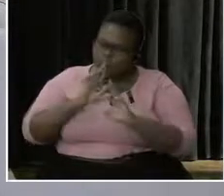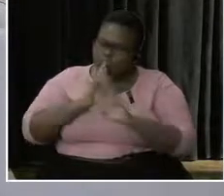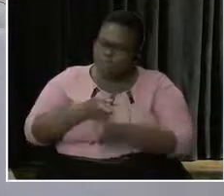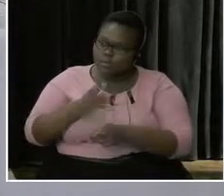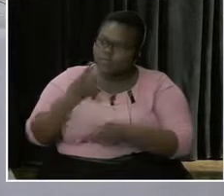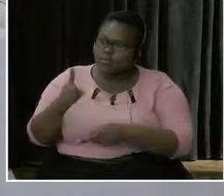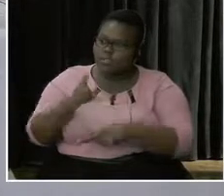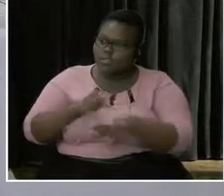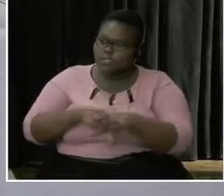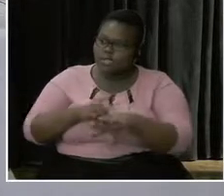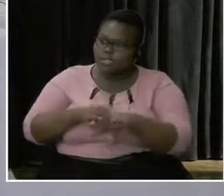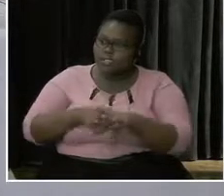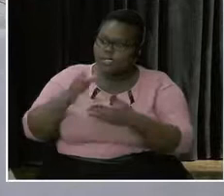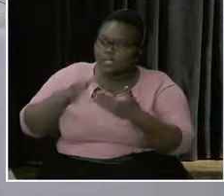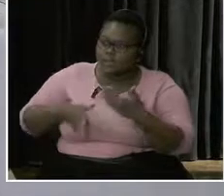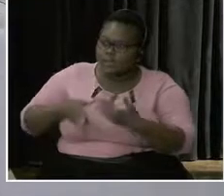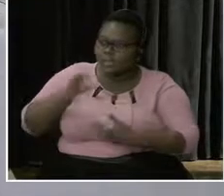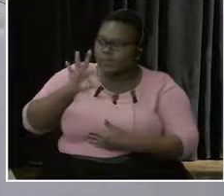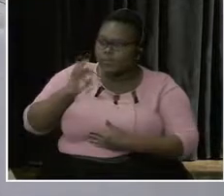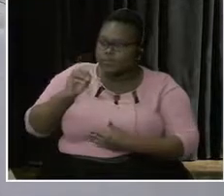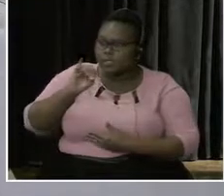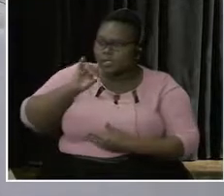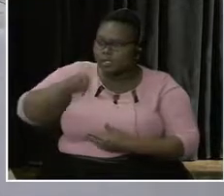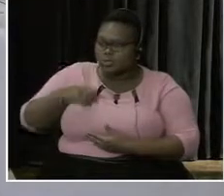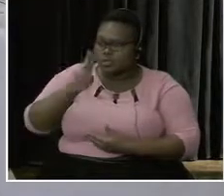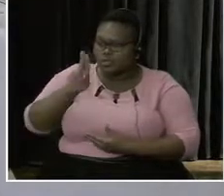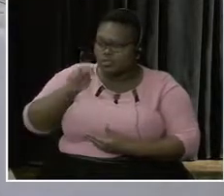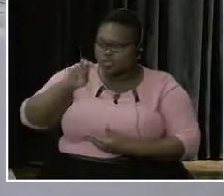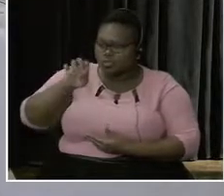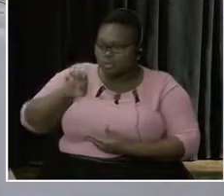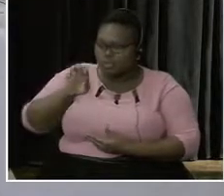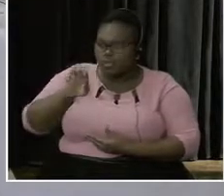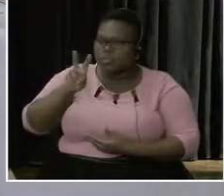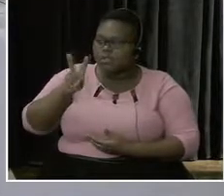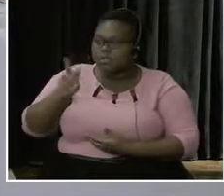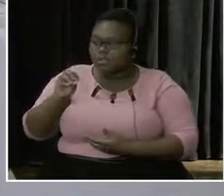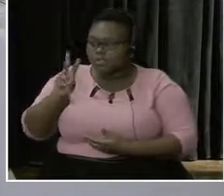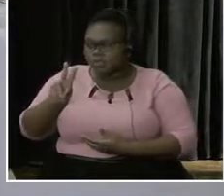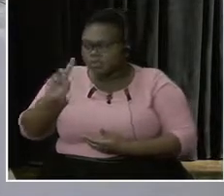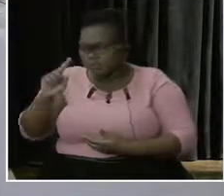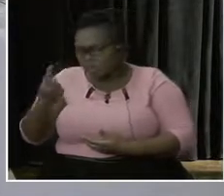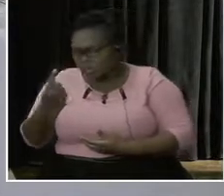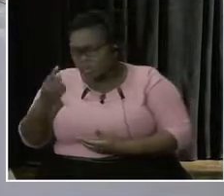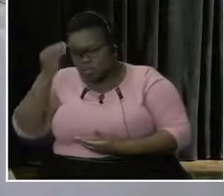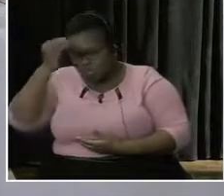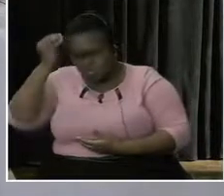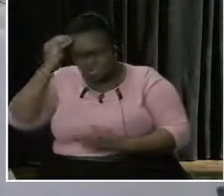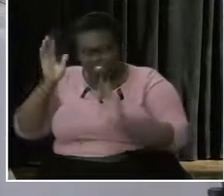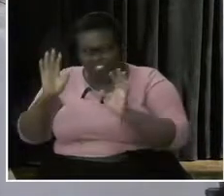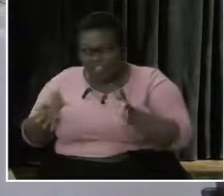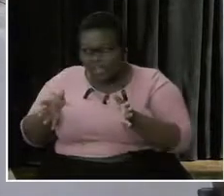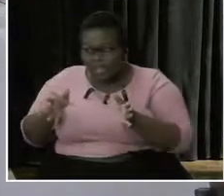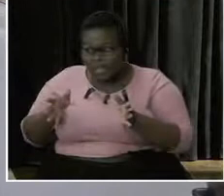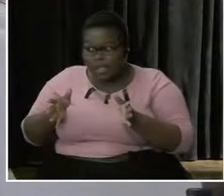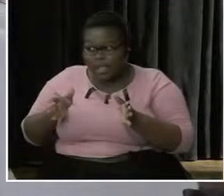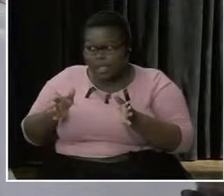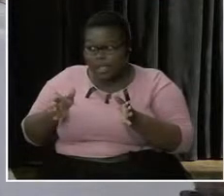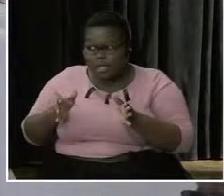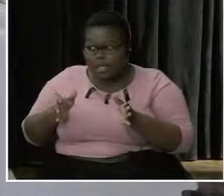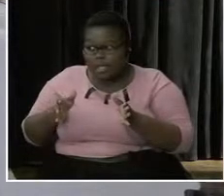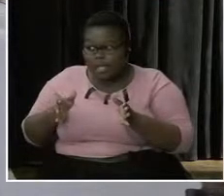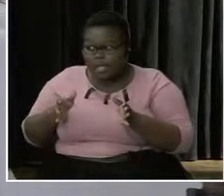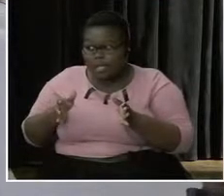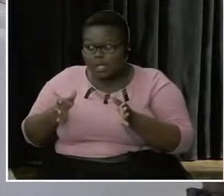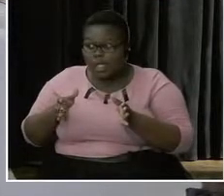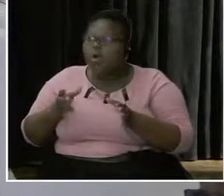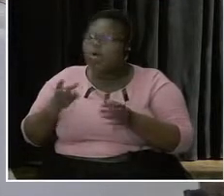period ending 30th of June 2021. Committee recommends. Is the recommendation noted? Oh, Noted. oh, there's